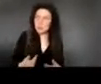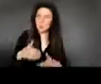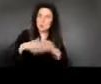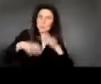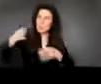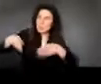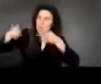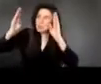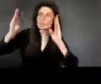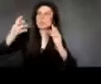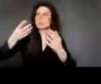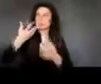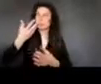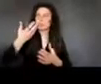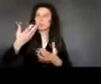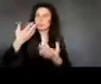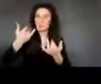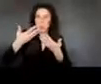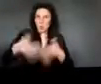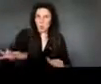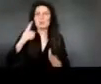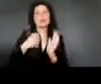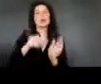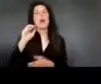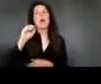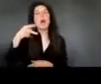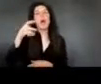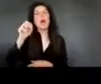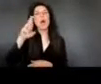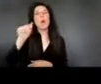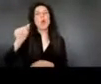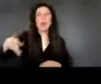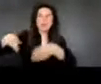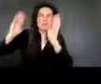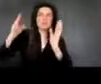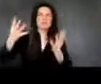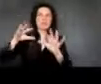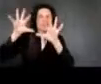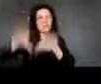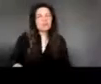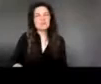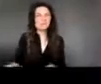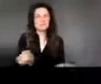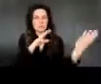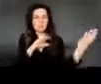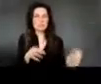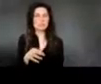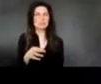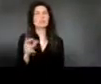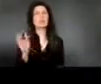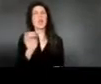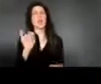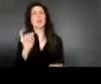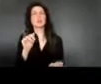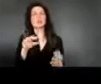Opera House and the 19th century building stock. But also the kind of collective memory breaks